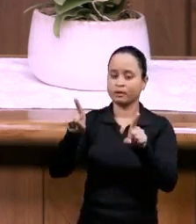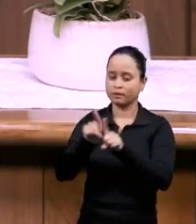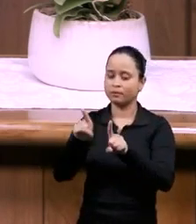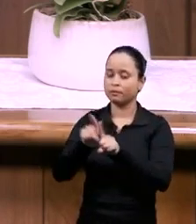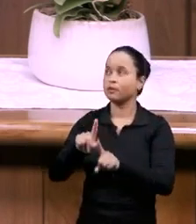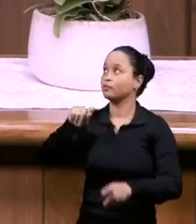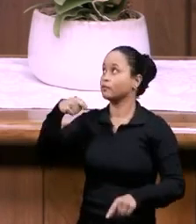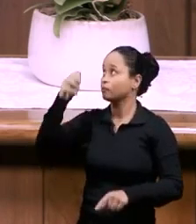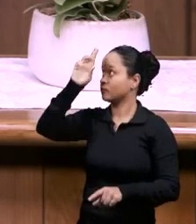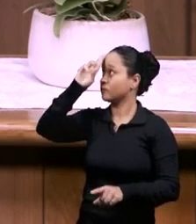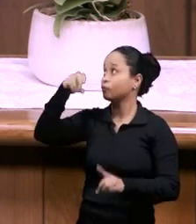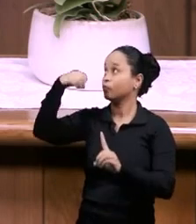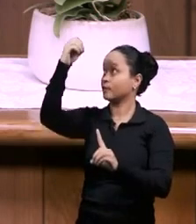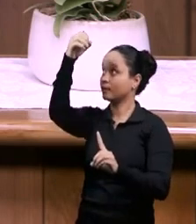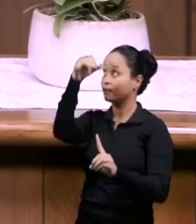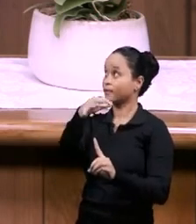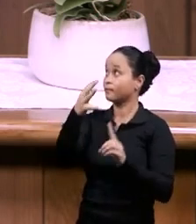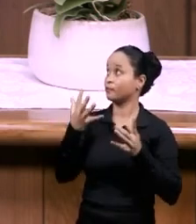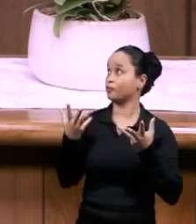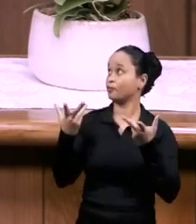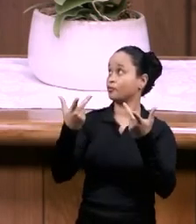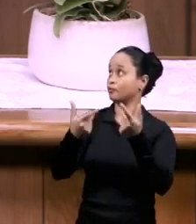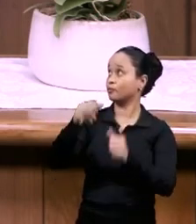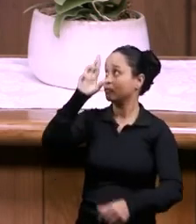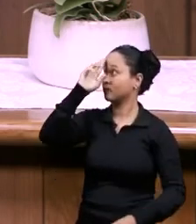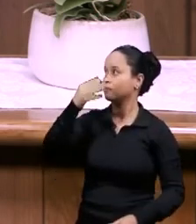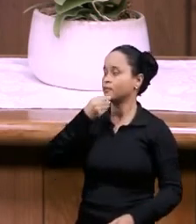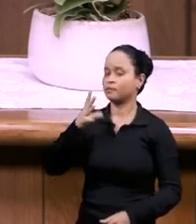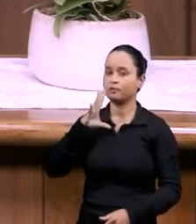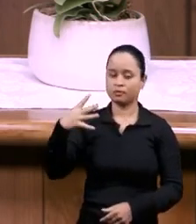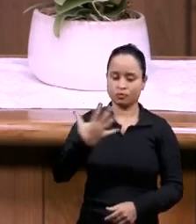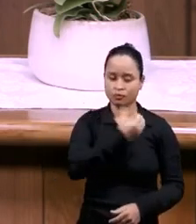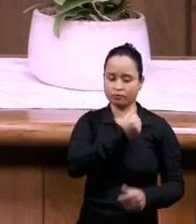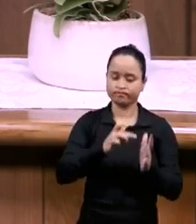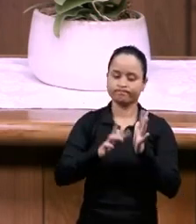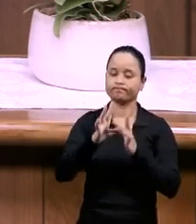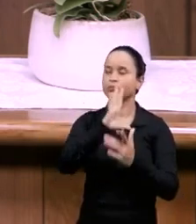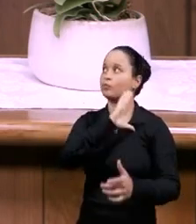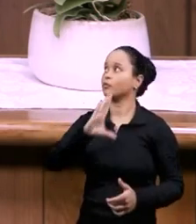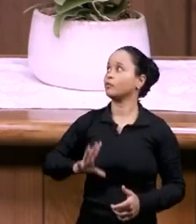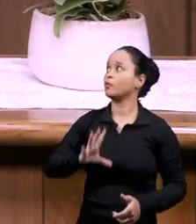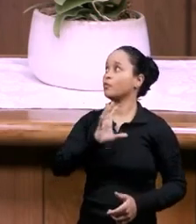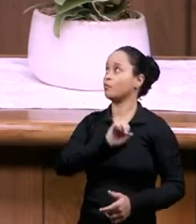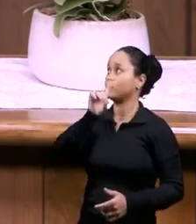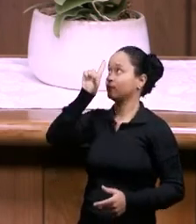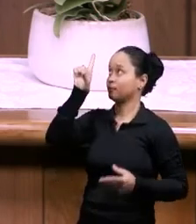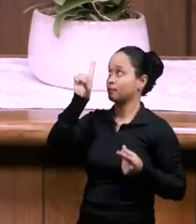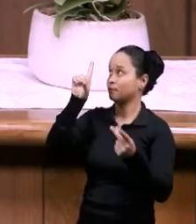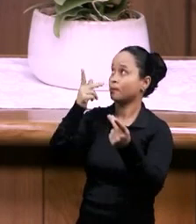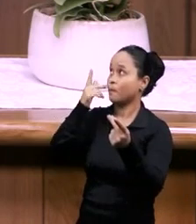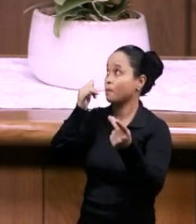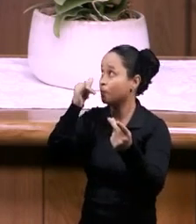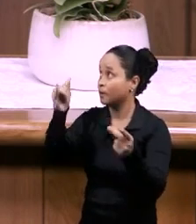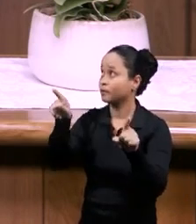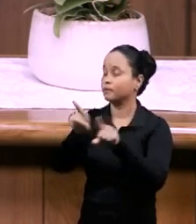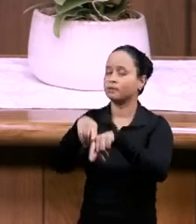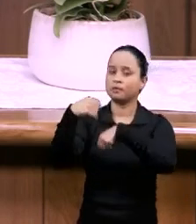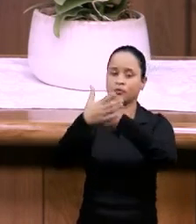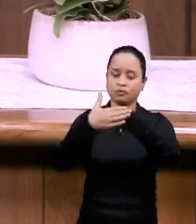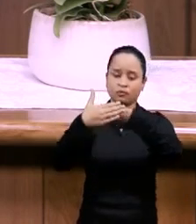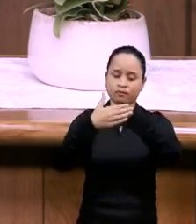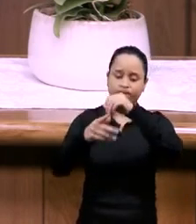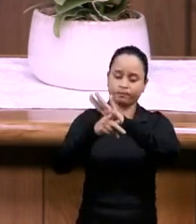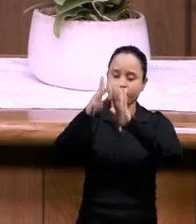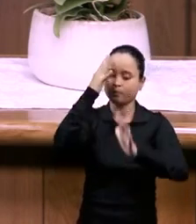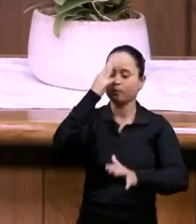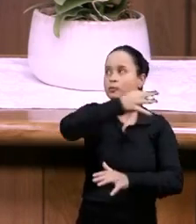say that the marvelous grace of our Lord and Savior Jesus Christ, love of God, our eternal Father, and the sweet and eternal consolations of the